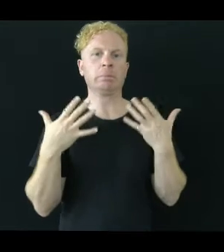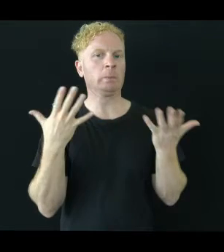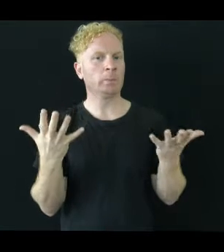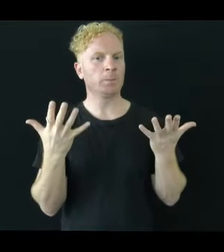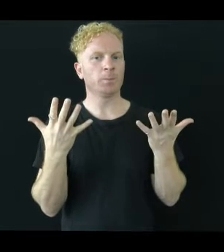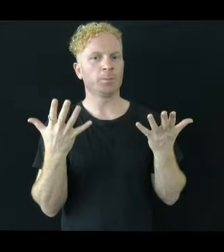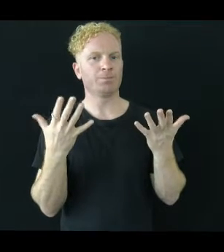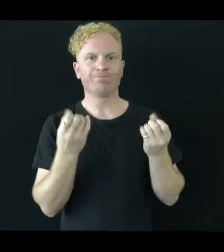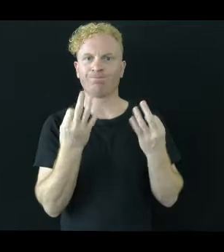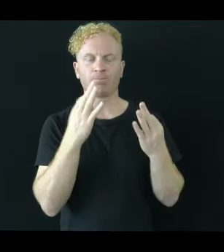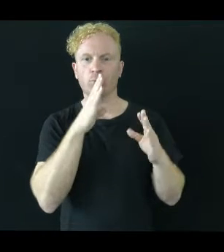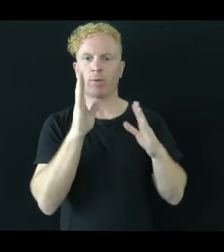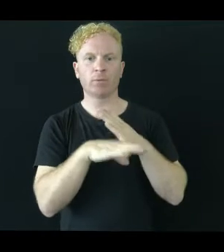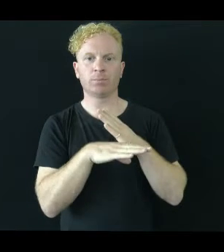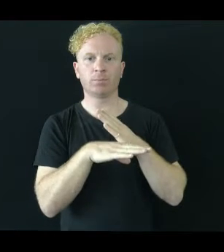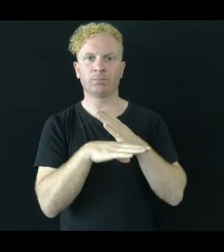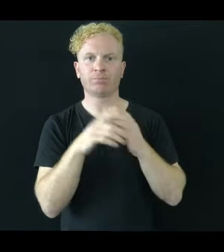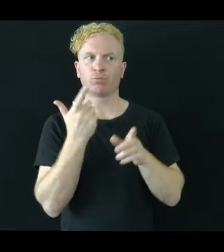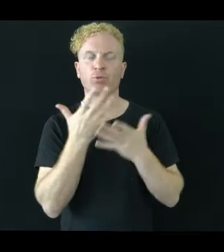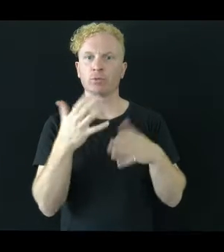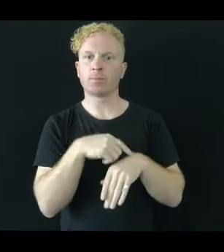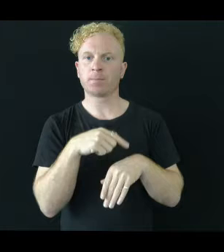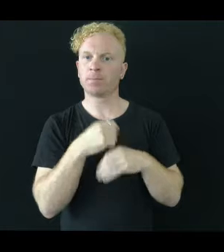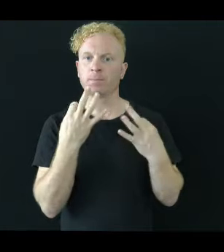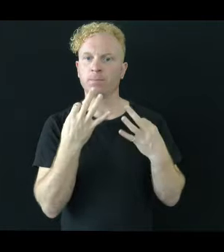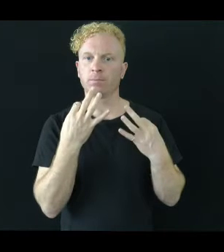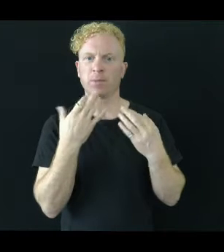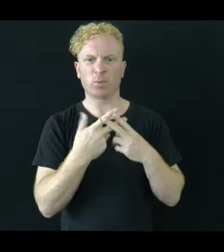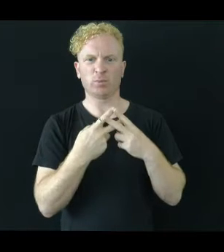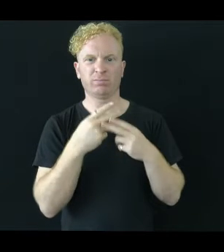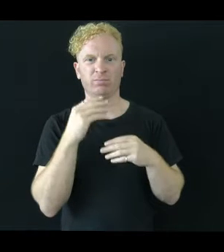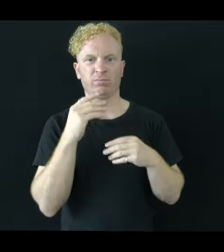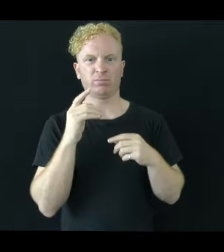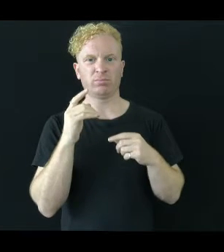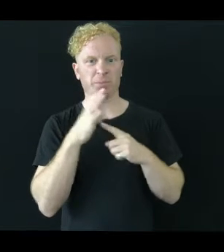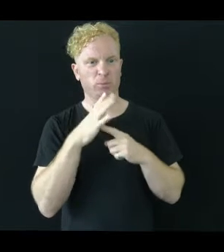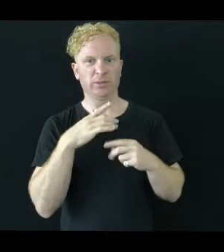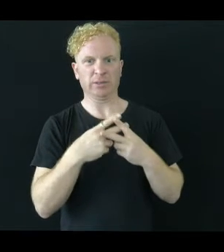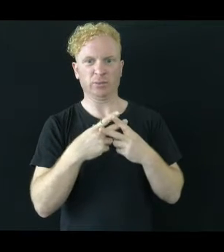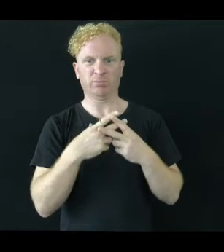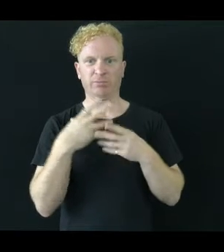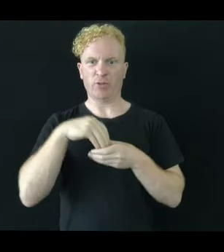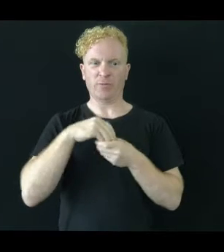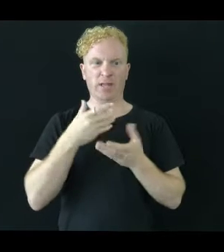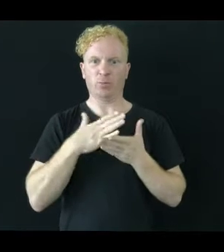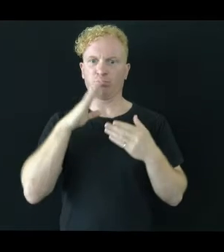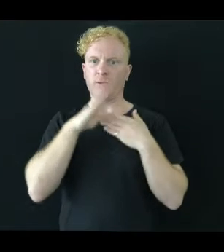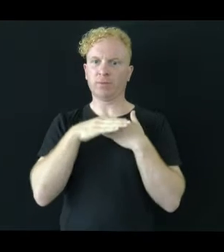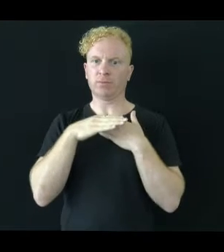disability community don't have a lot of privacy a lot of times. Yeah. And yeah, it's important,